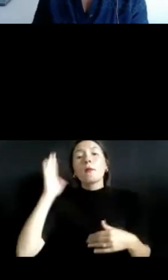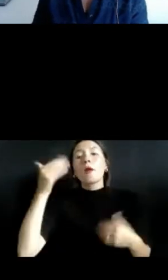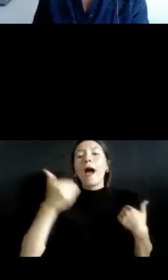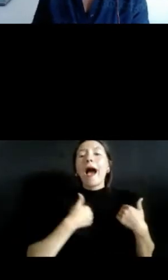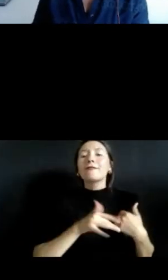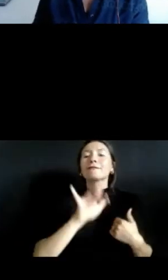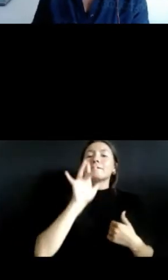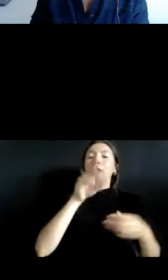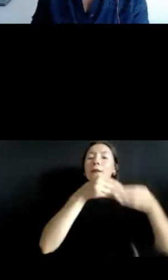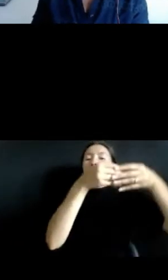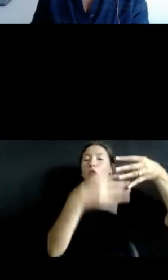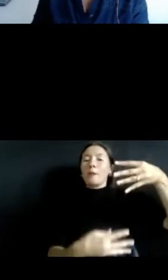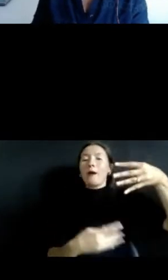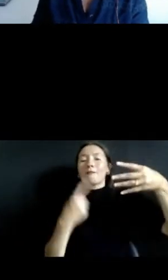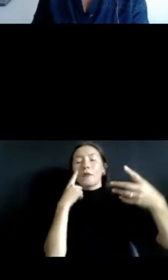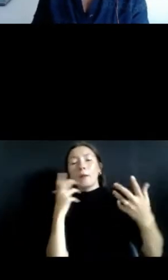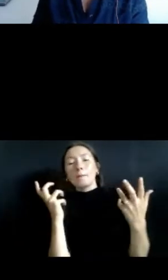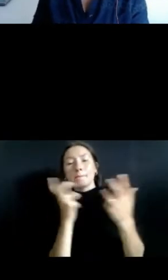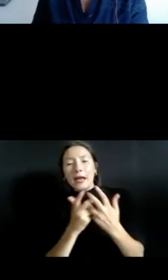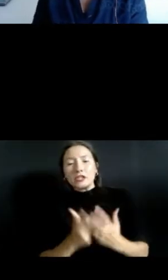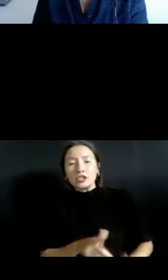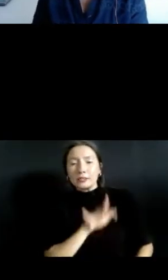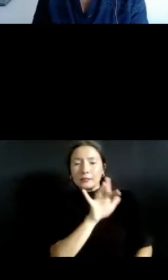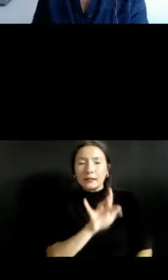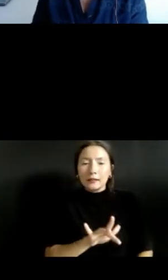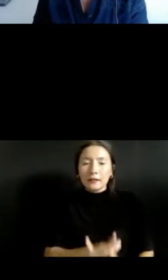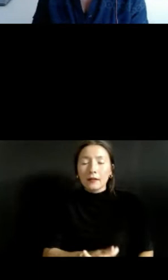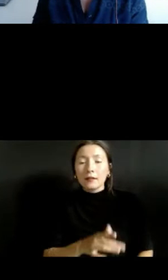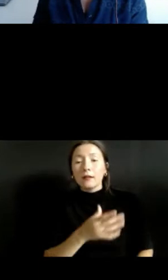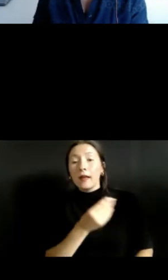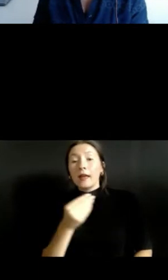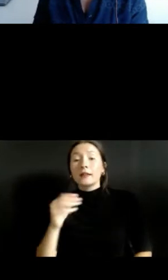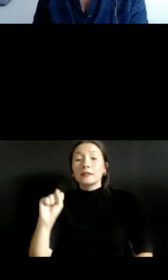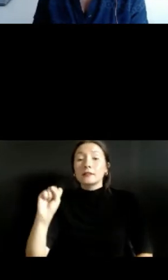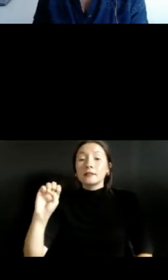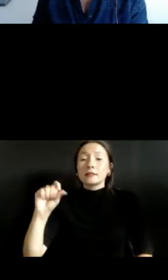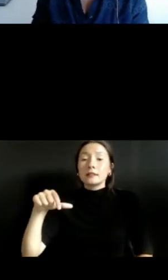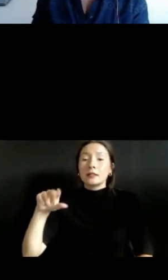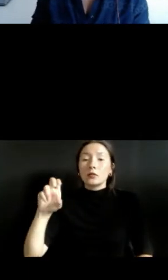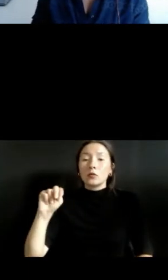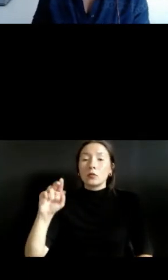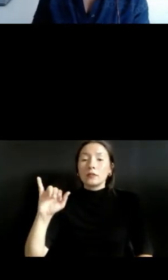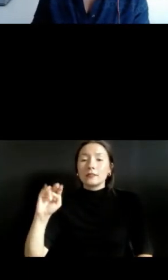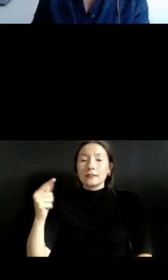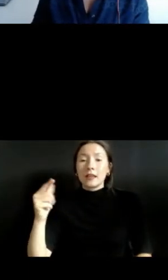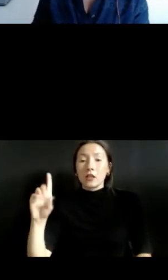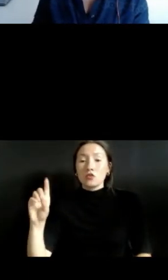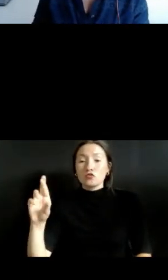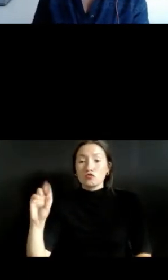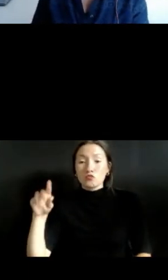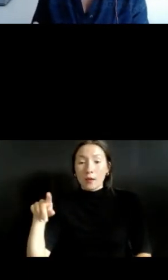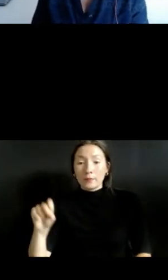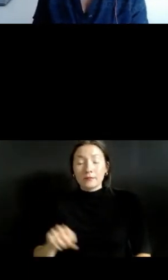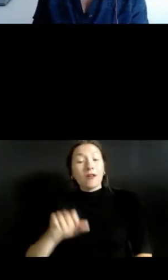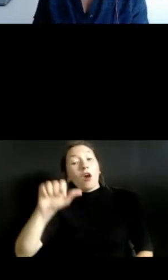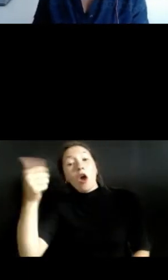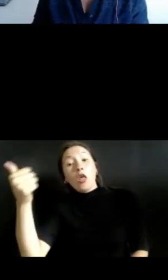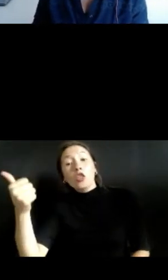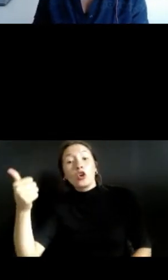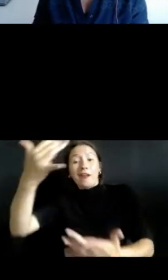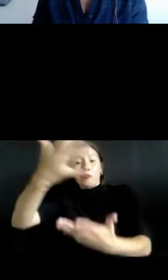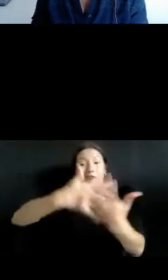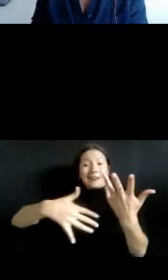are keyboard and screen reader accessible. Other interactivity which is commonly accessible includes true or false